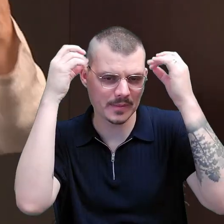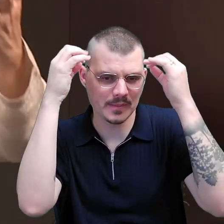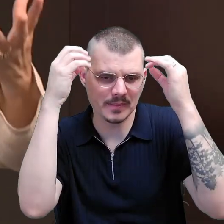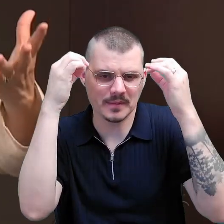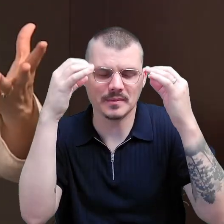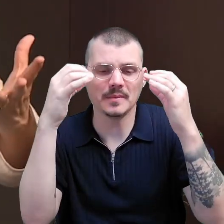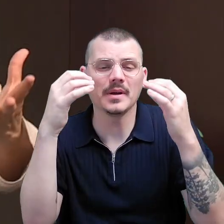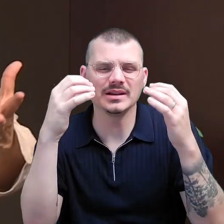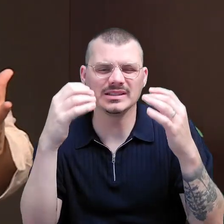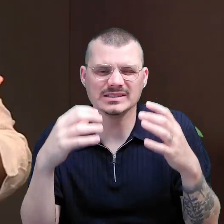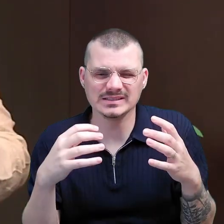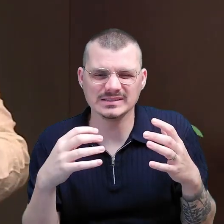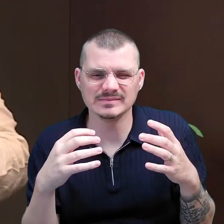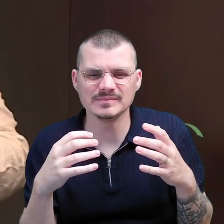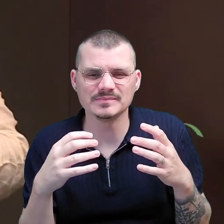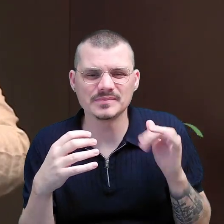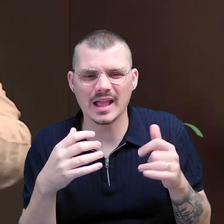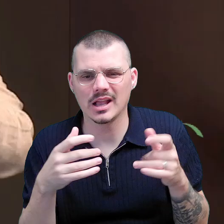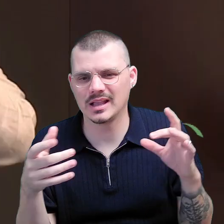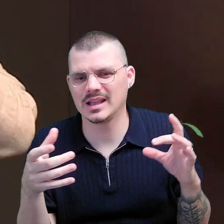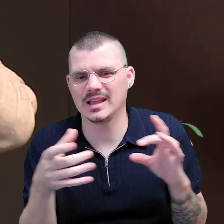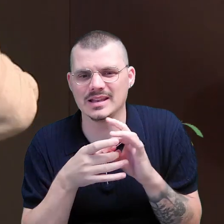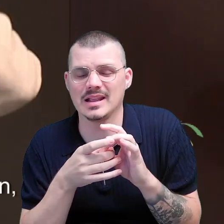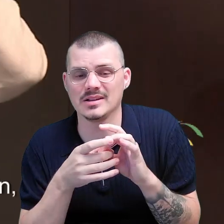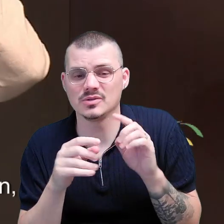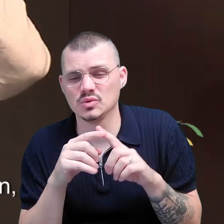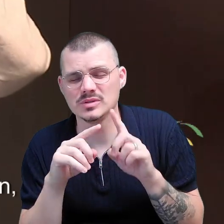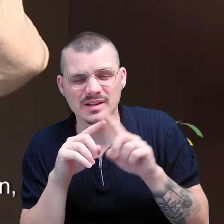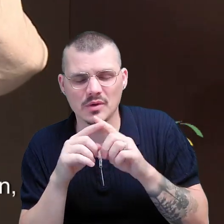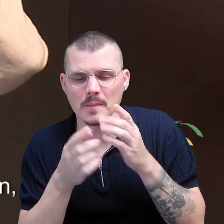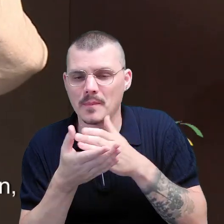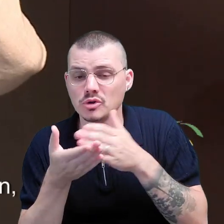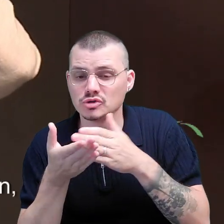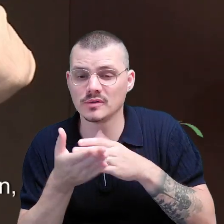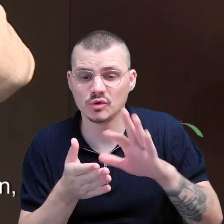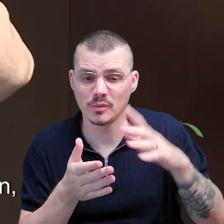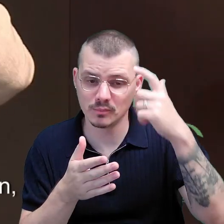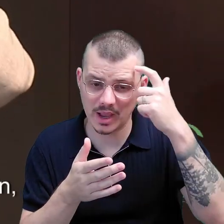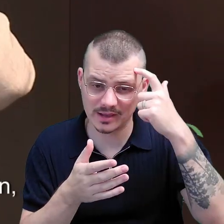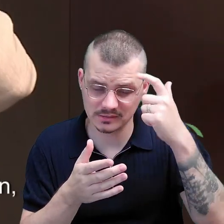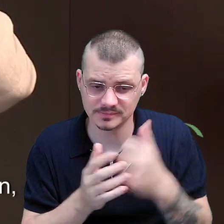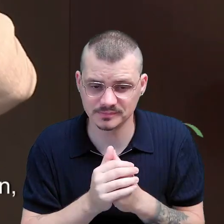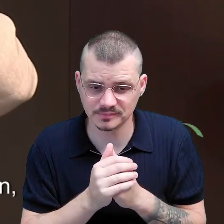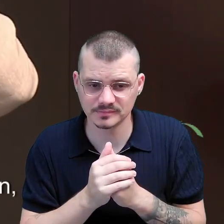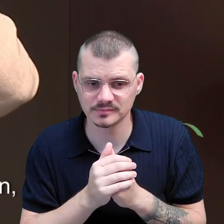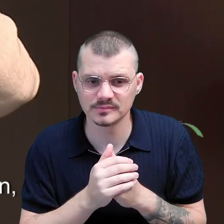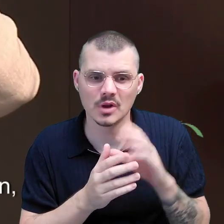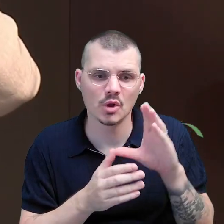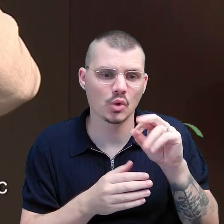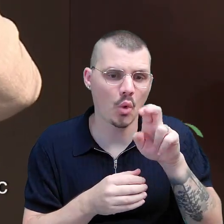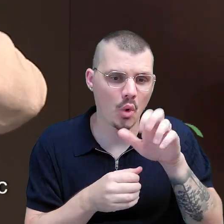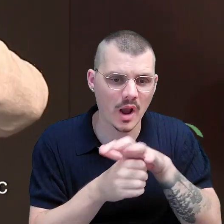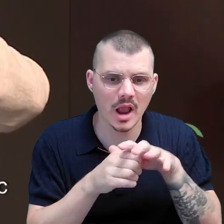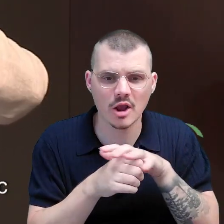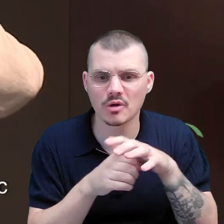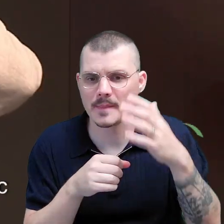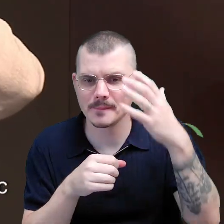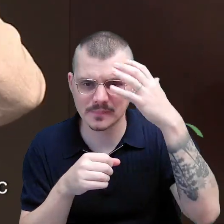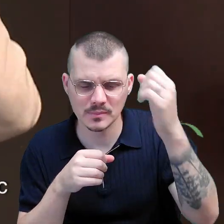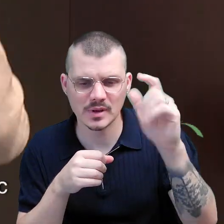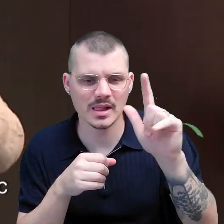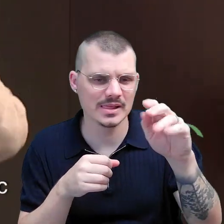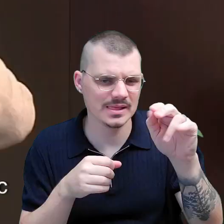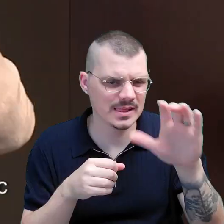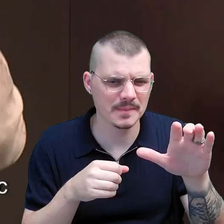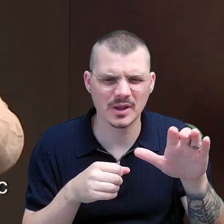fibers that connect to way more parts of your brain. The core areas,